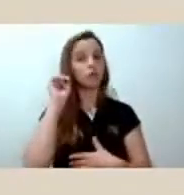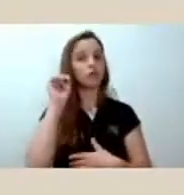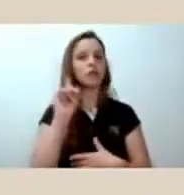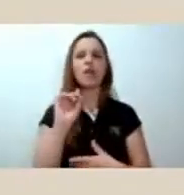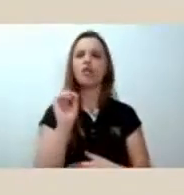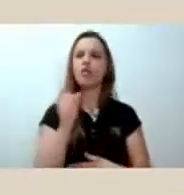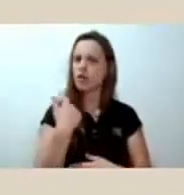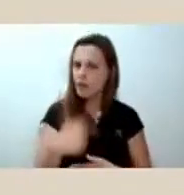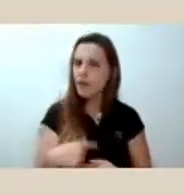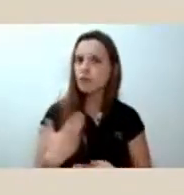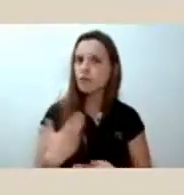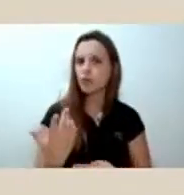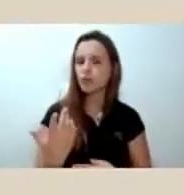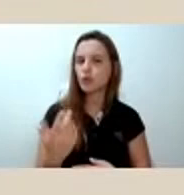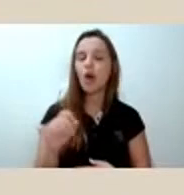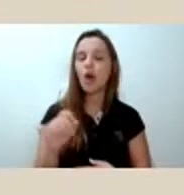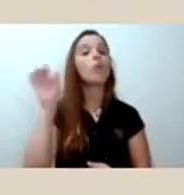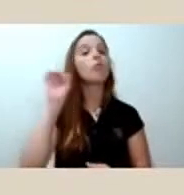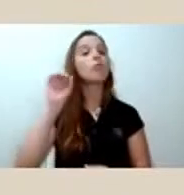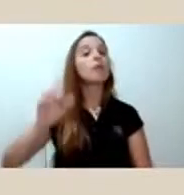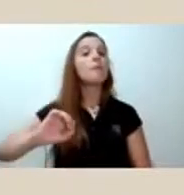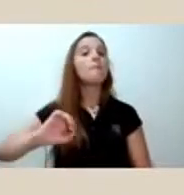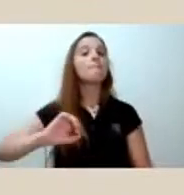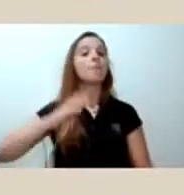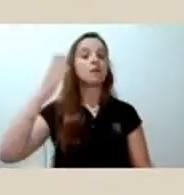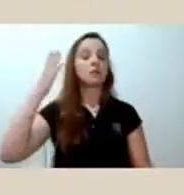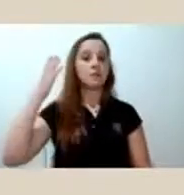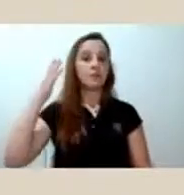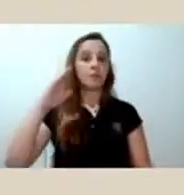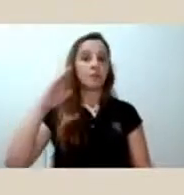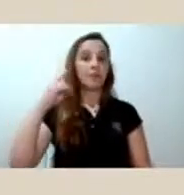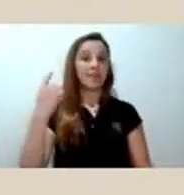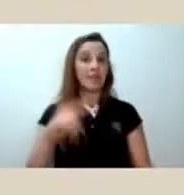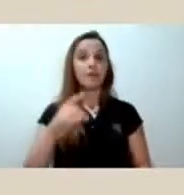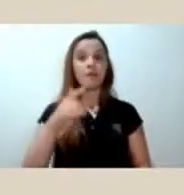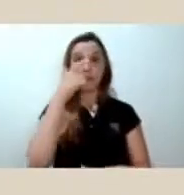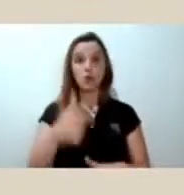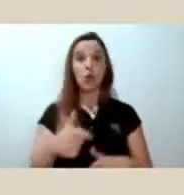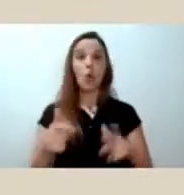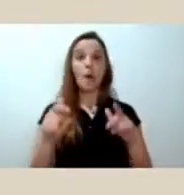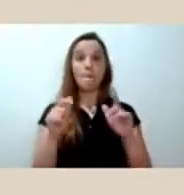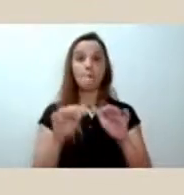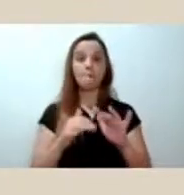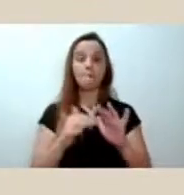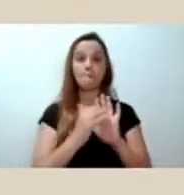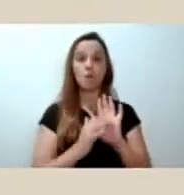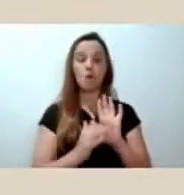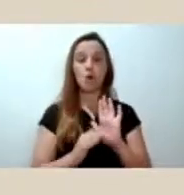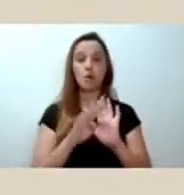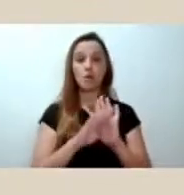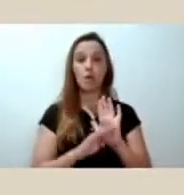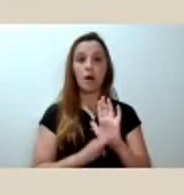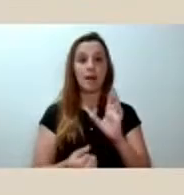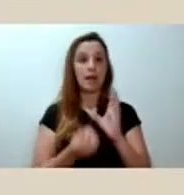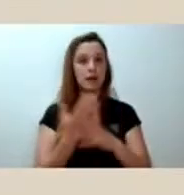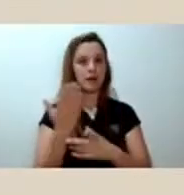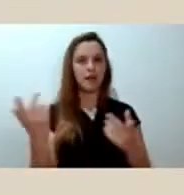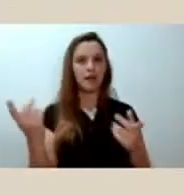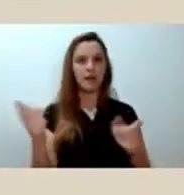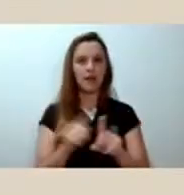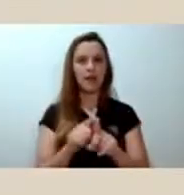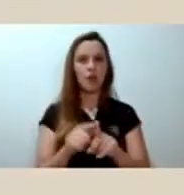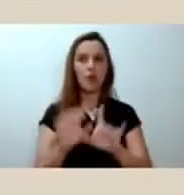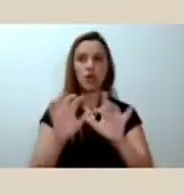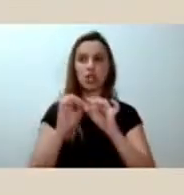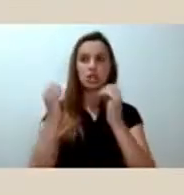Or even more importantly, should a programmer that maybe is completely unaware of all of the societal